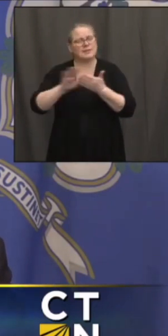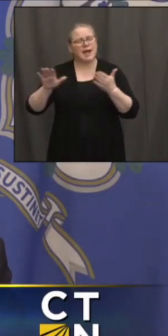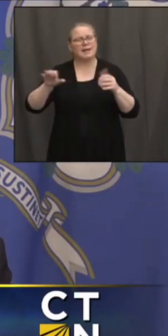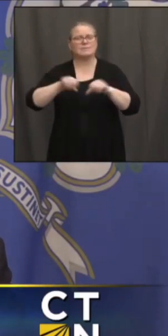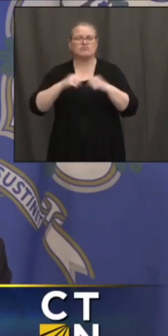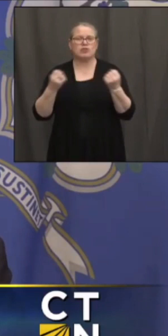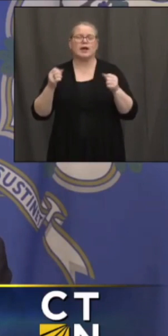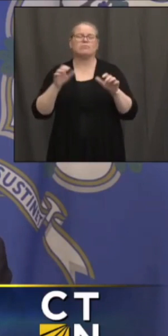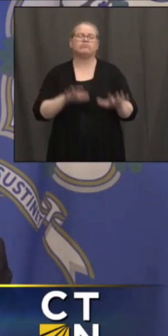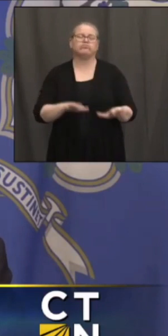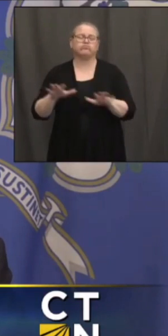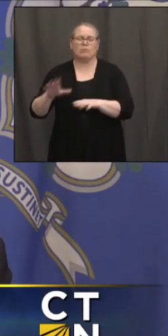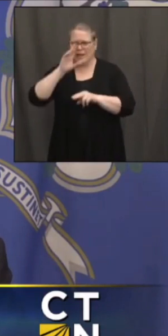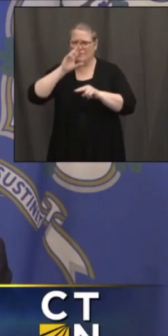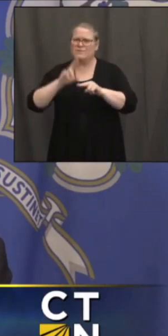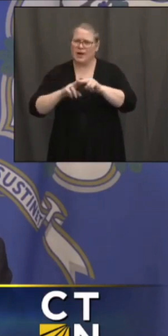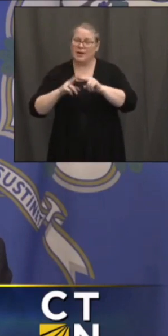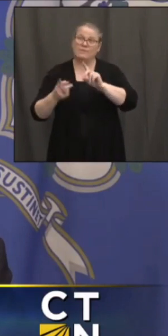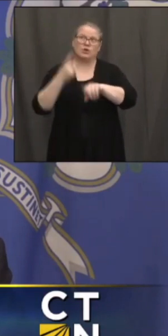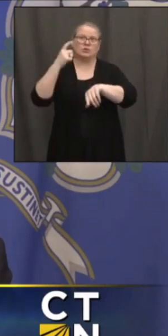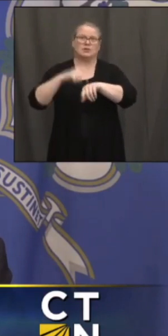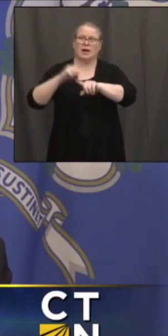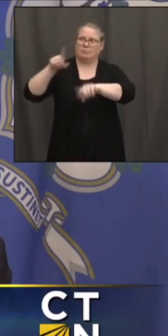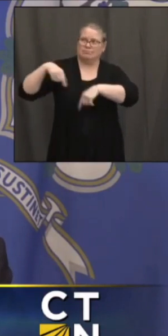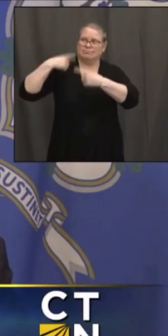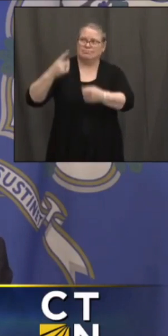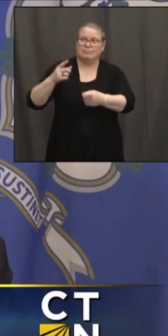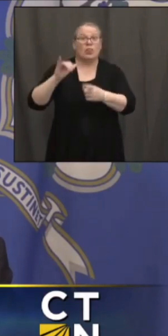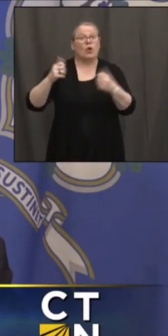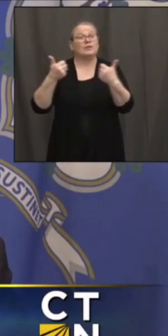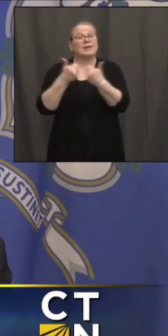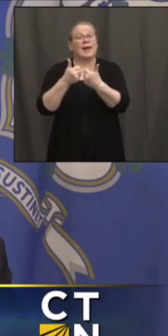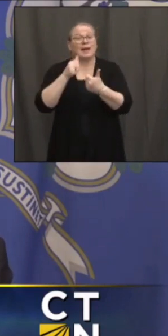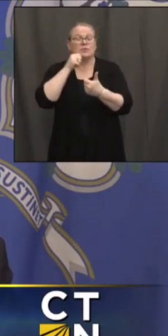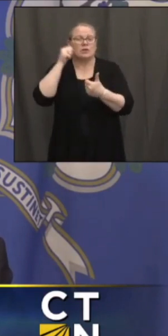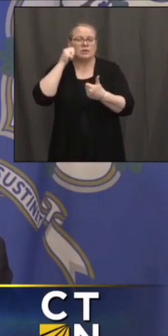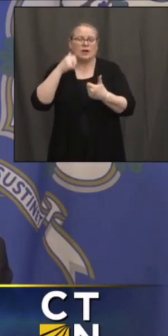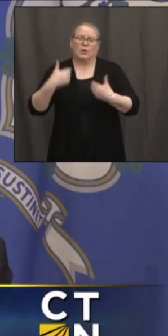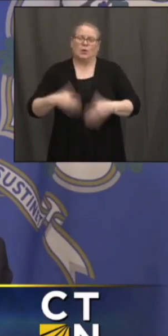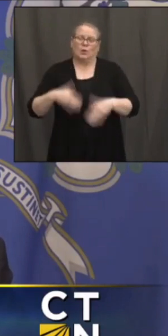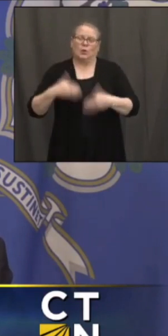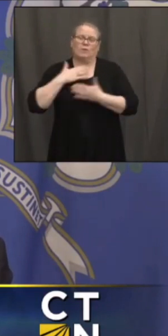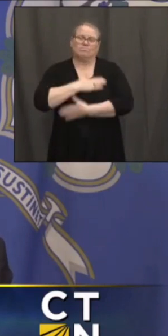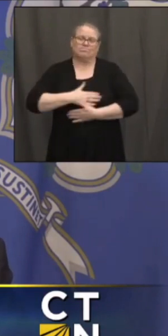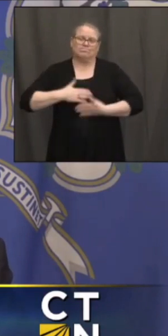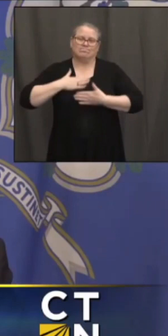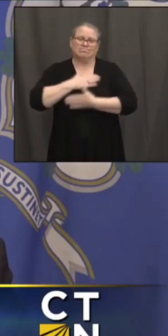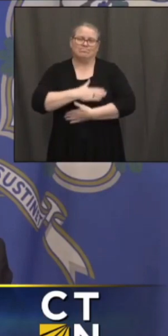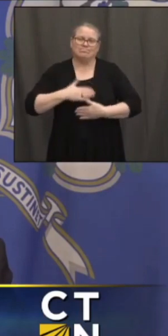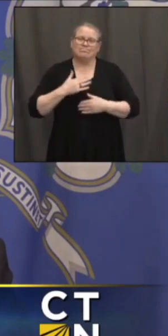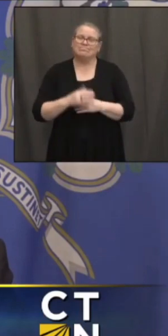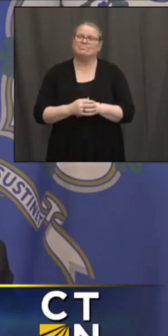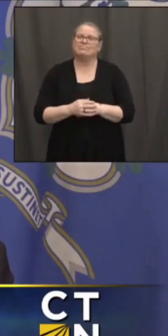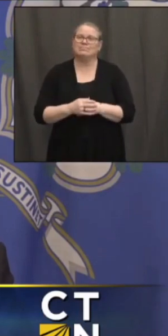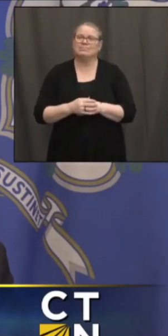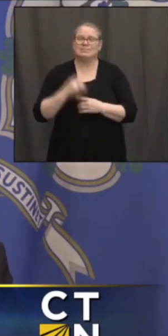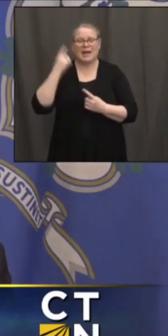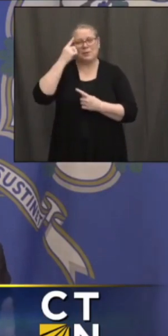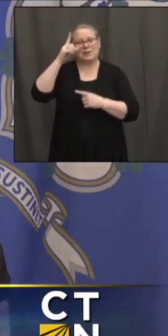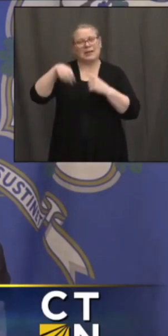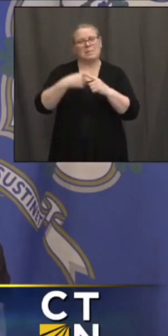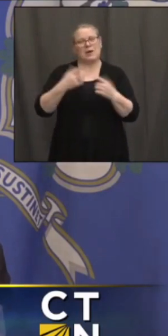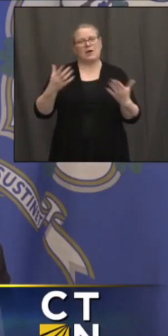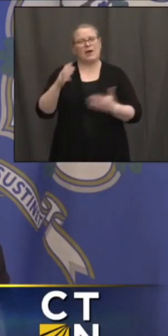first time in a while, and I love those games. And I was thinking a little bit about Connecticut as I watched those games